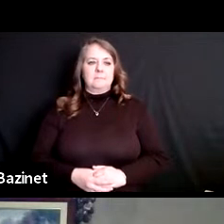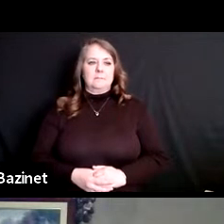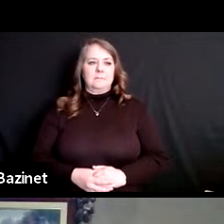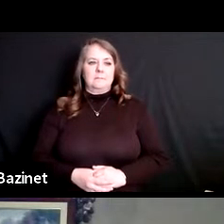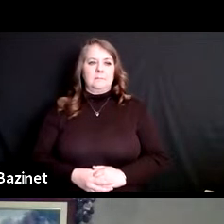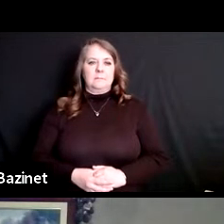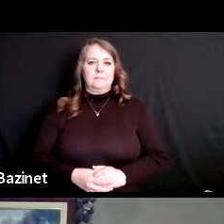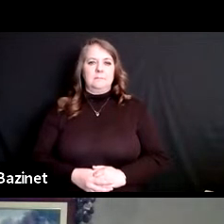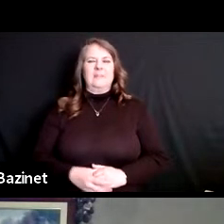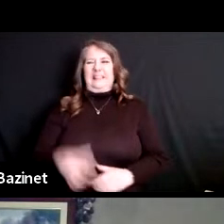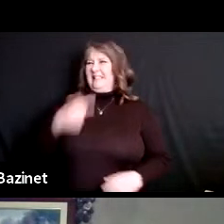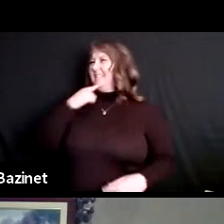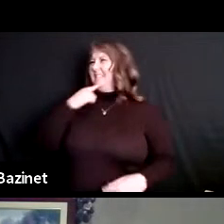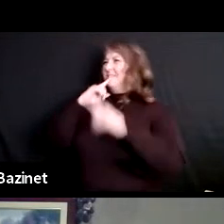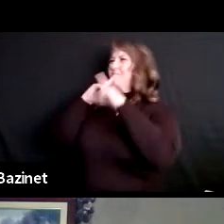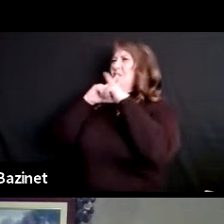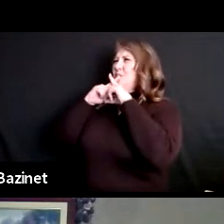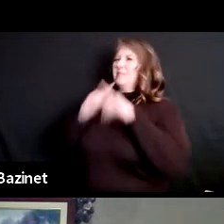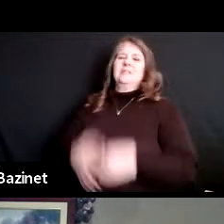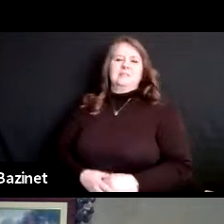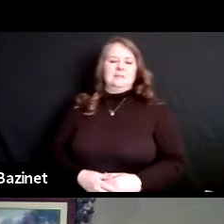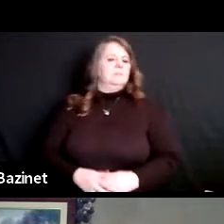As I'm muted.